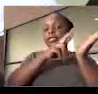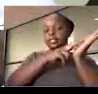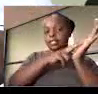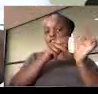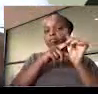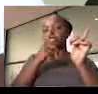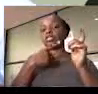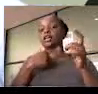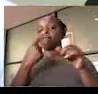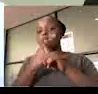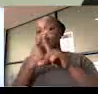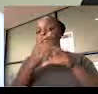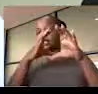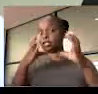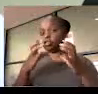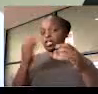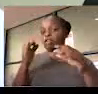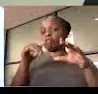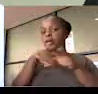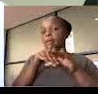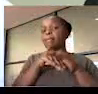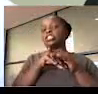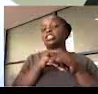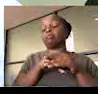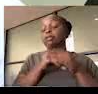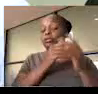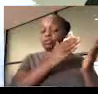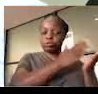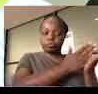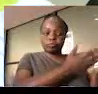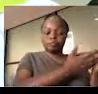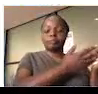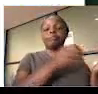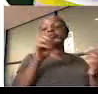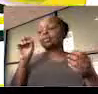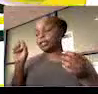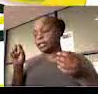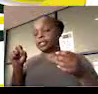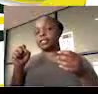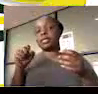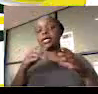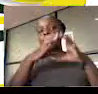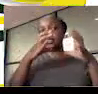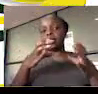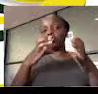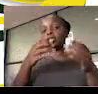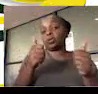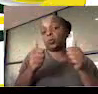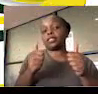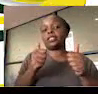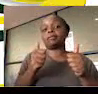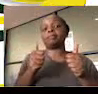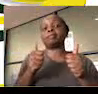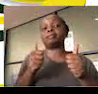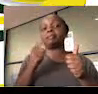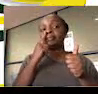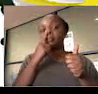from the Google Play Store, and also you can also register from a field member. A field